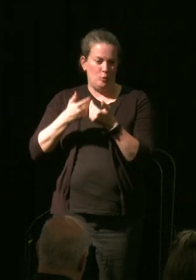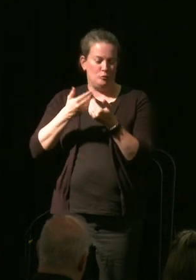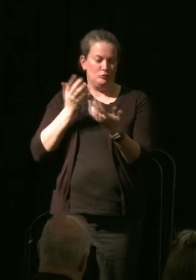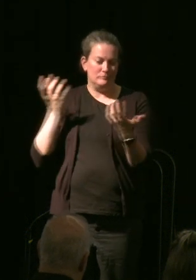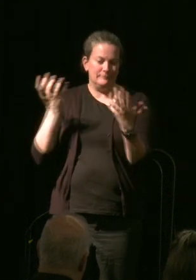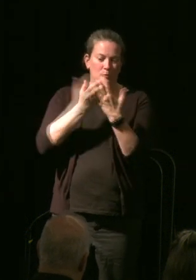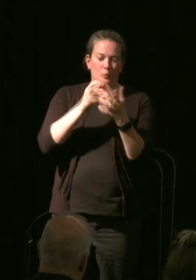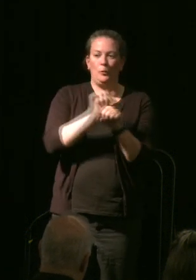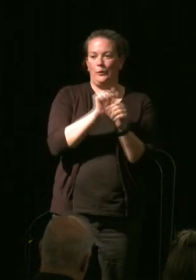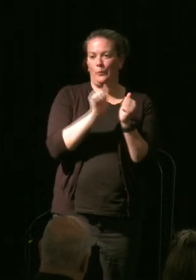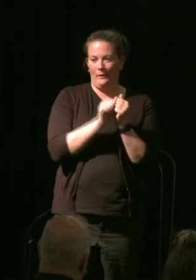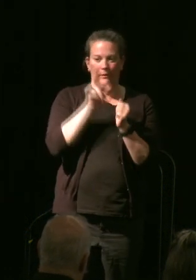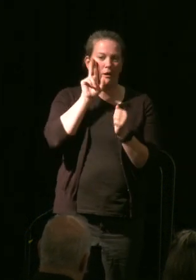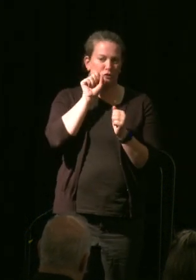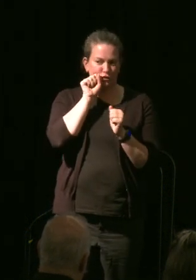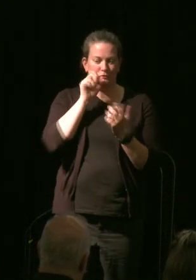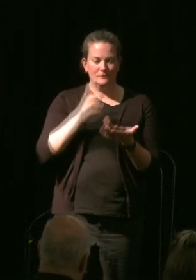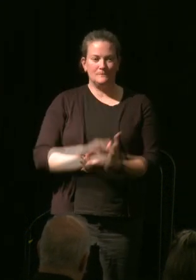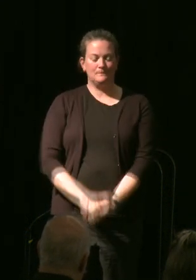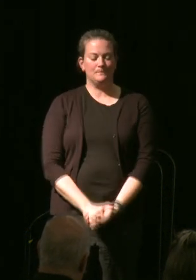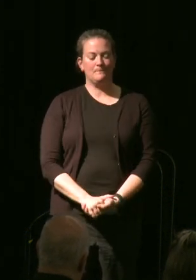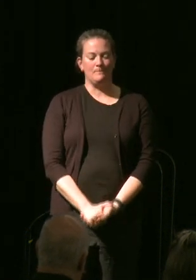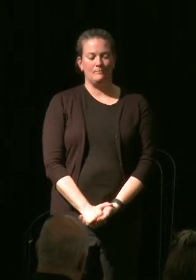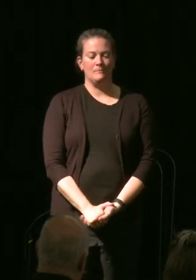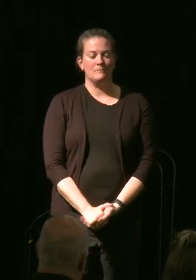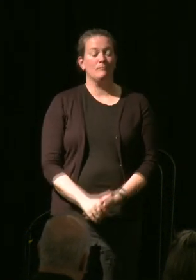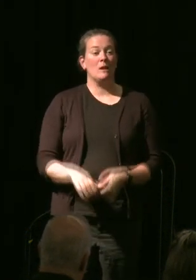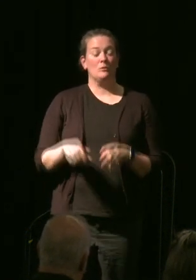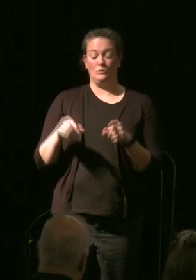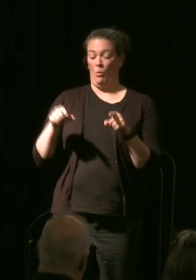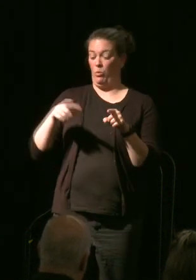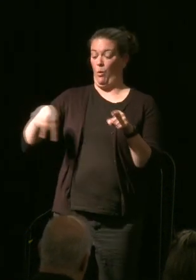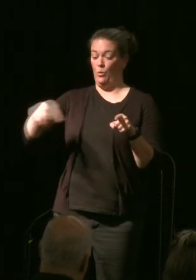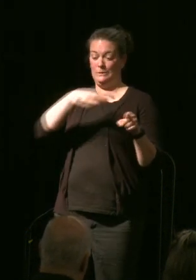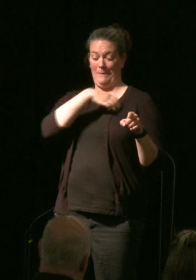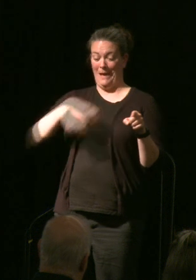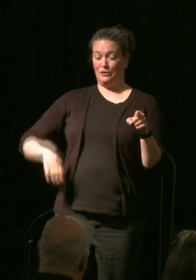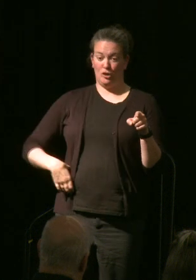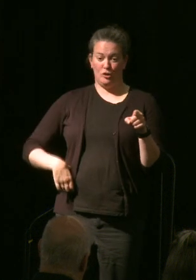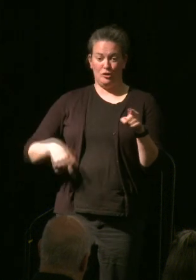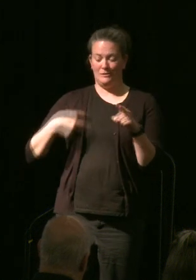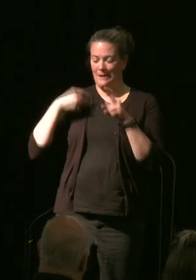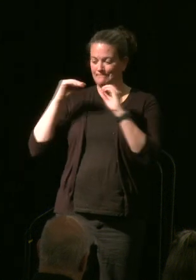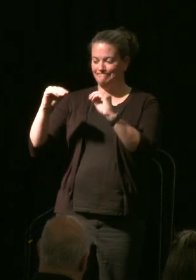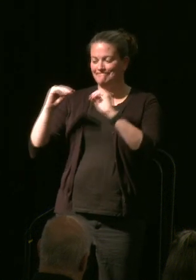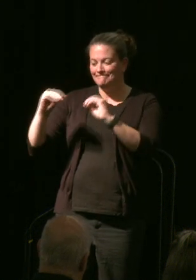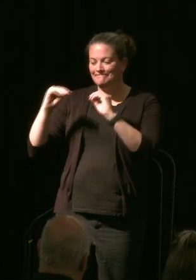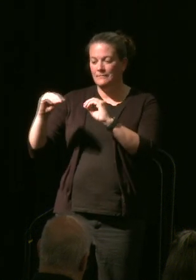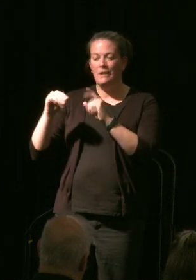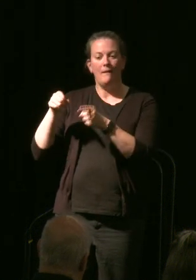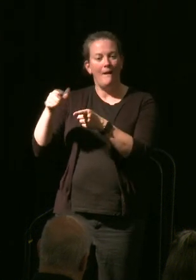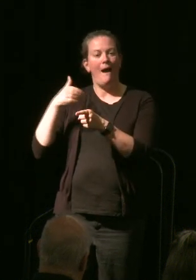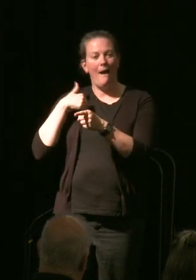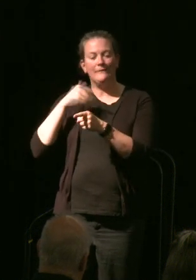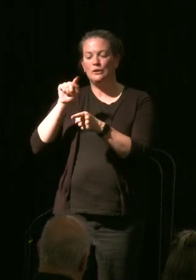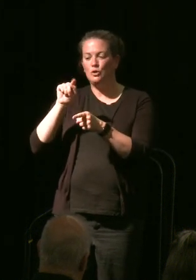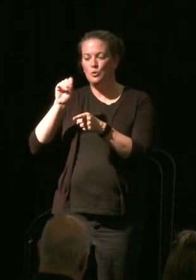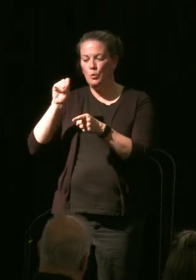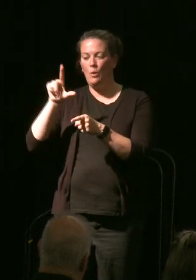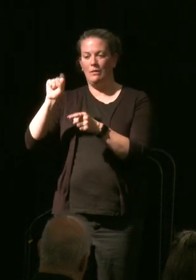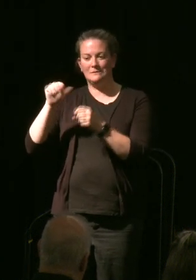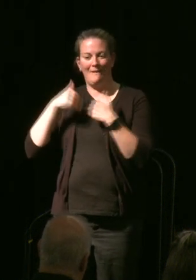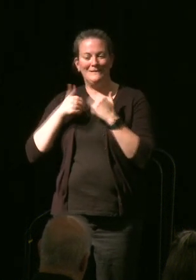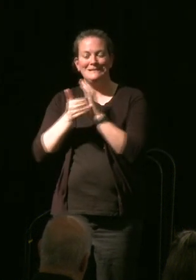I wanted them to be able to be given not only the tools to be able to deal with their own grief and loss,